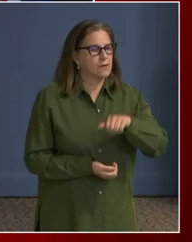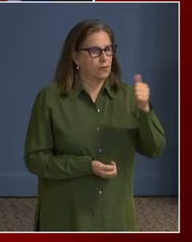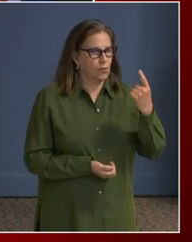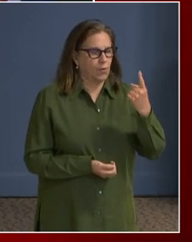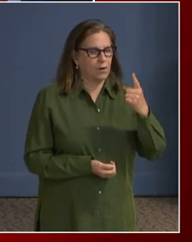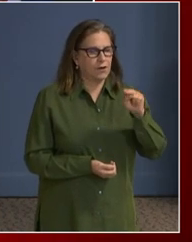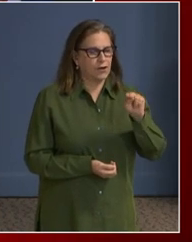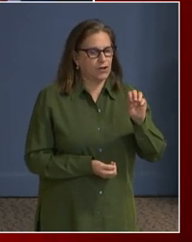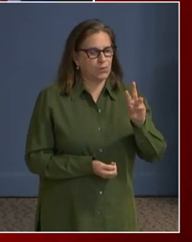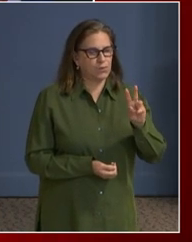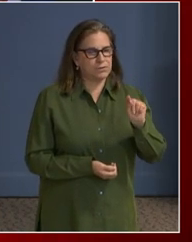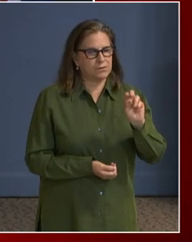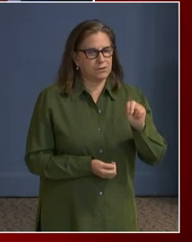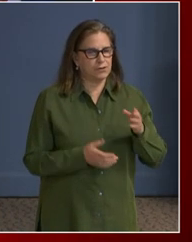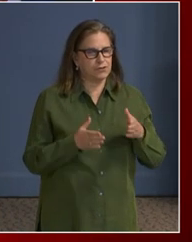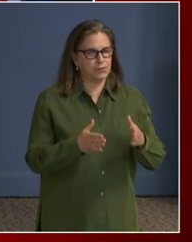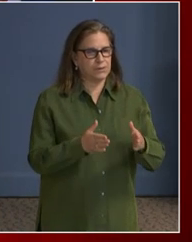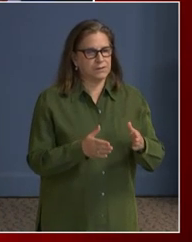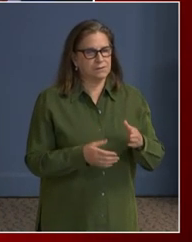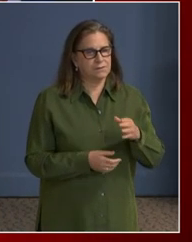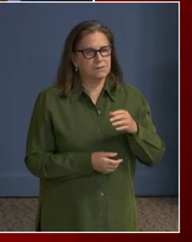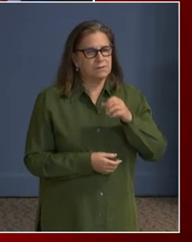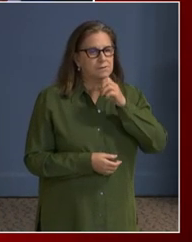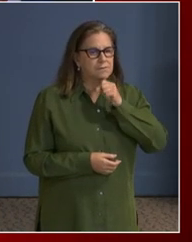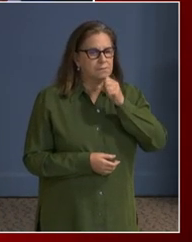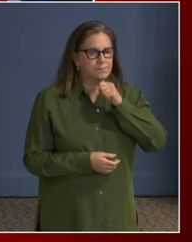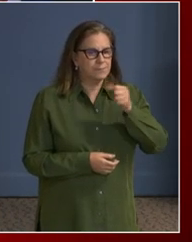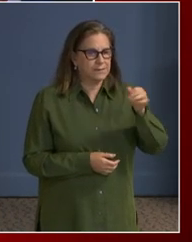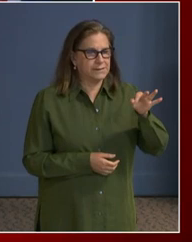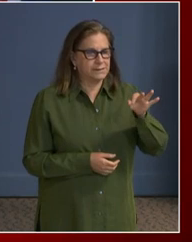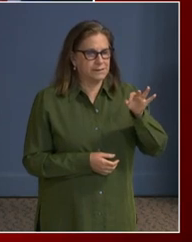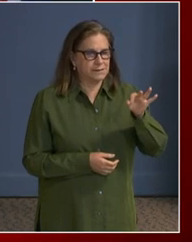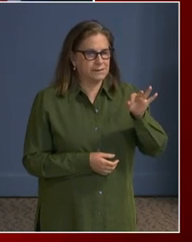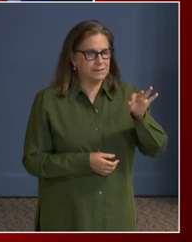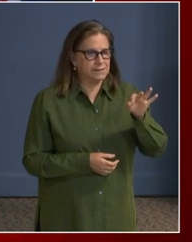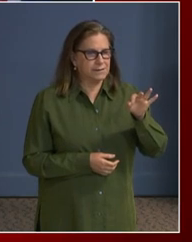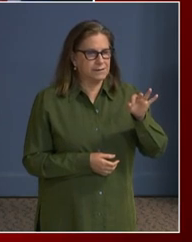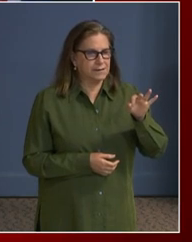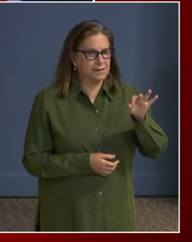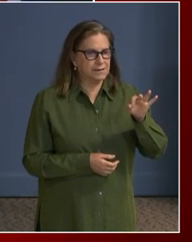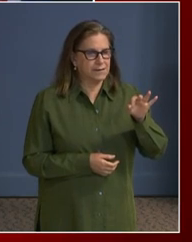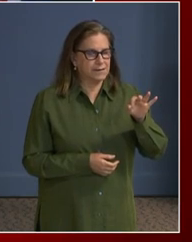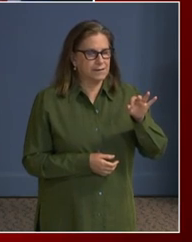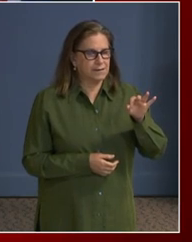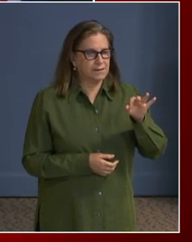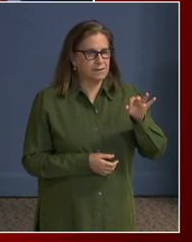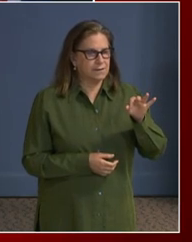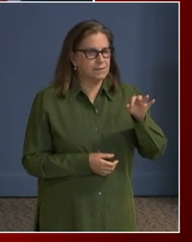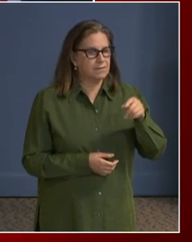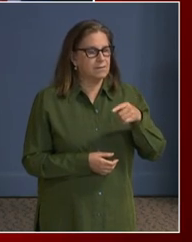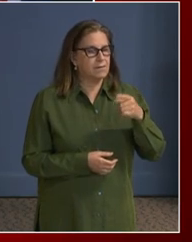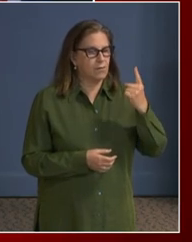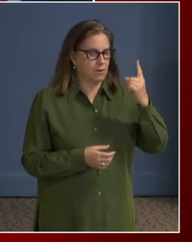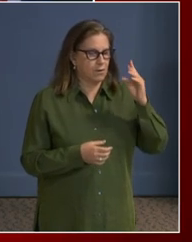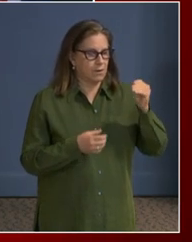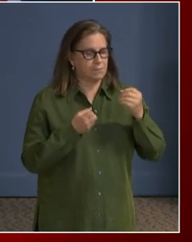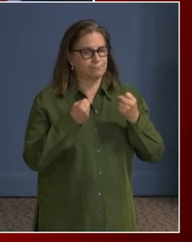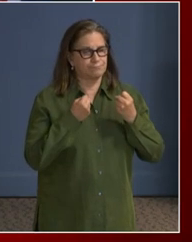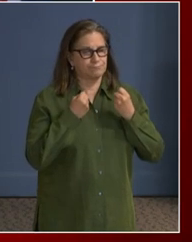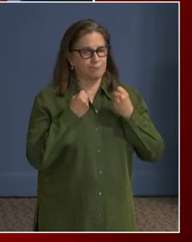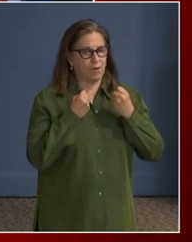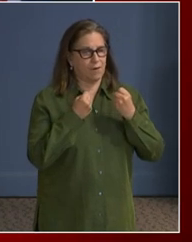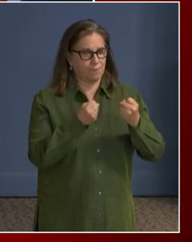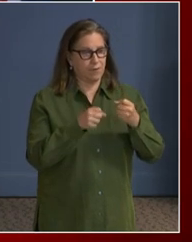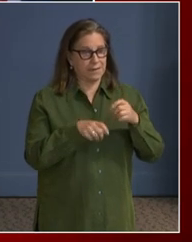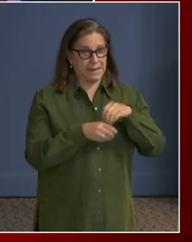is 19-year-old Everett Harris of Southeast DC. He was traveling in a stolen vehicle. Another vehicle approached, opened fire